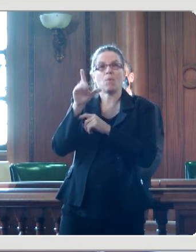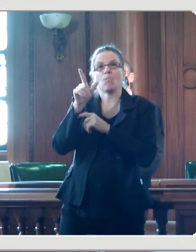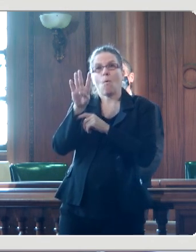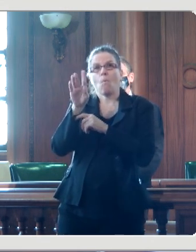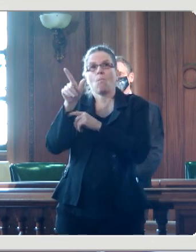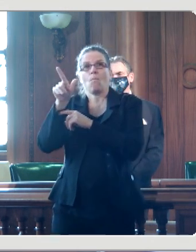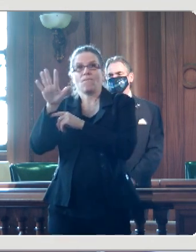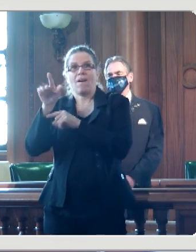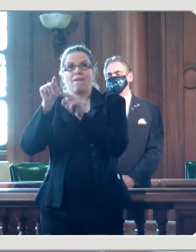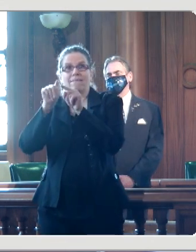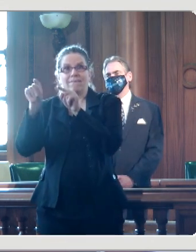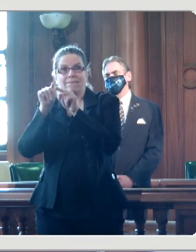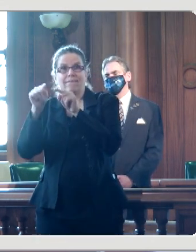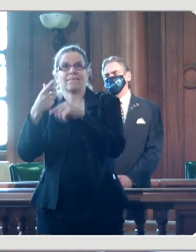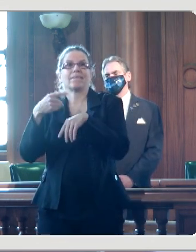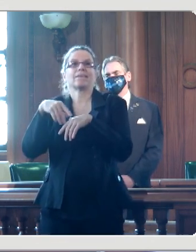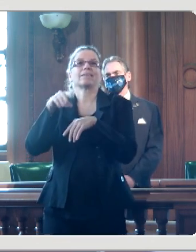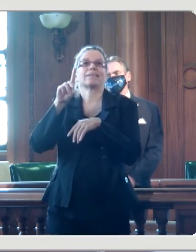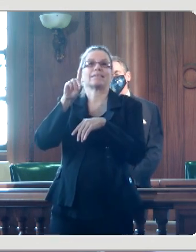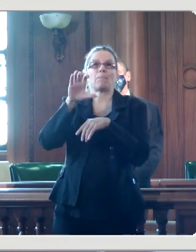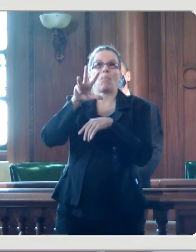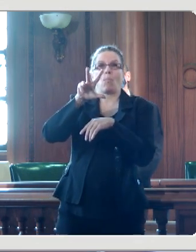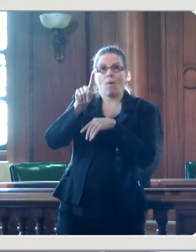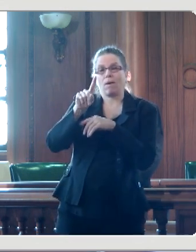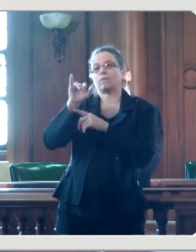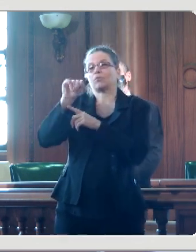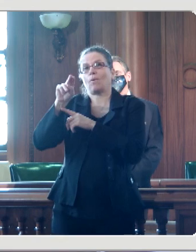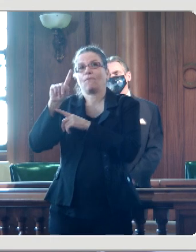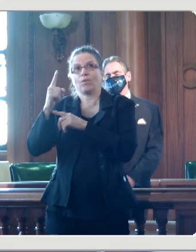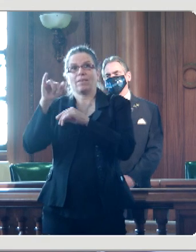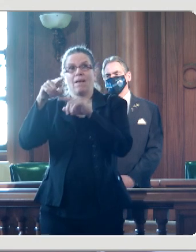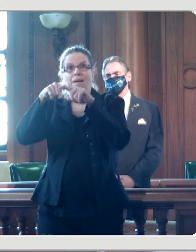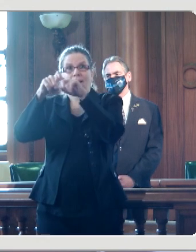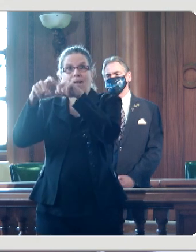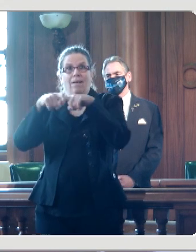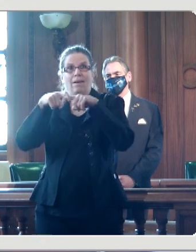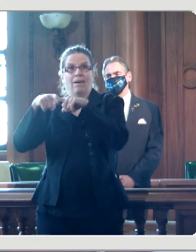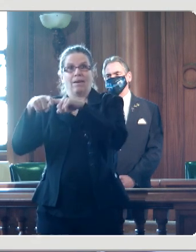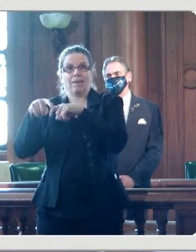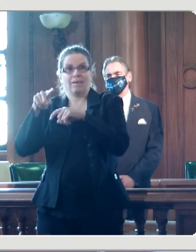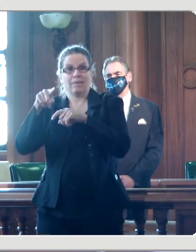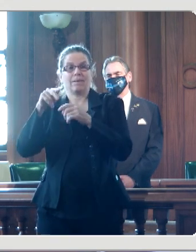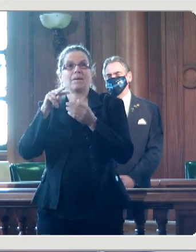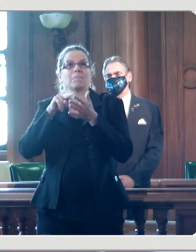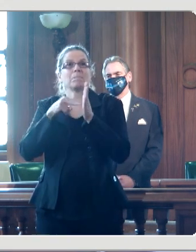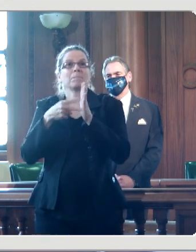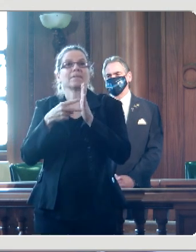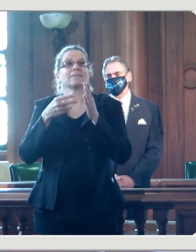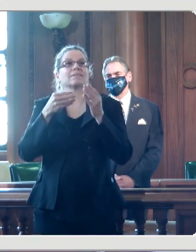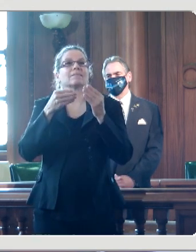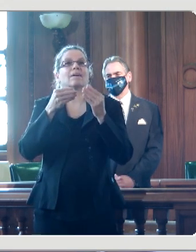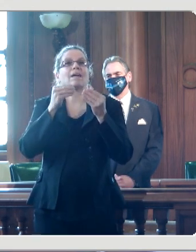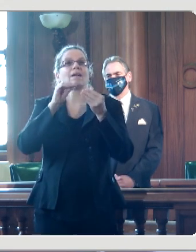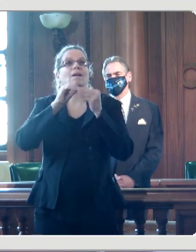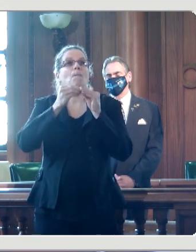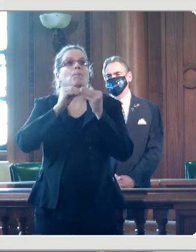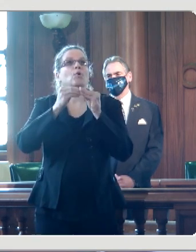reported. Is there any indication that people who might not have any reason necessarily to